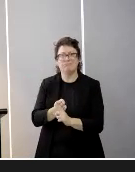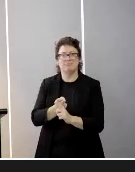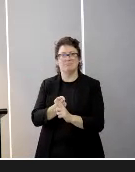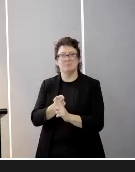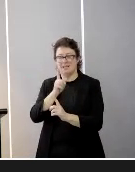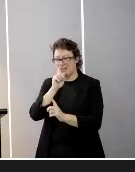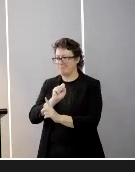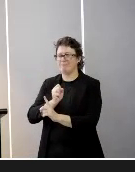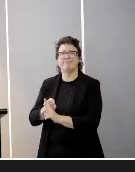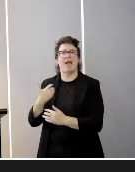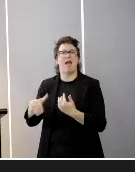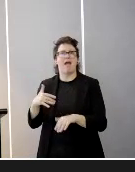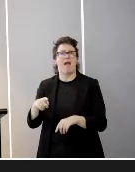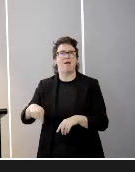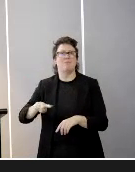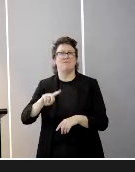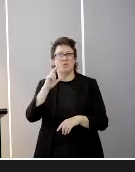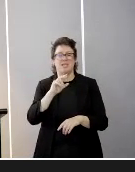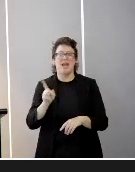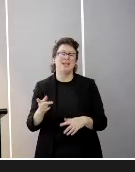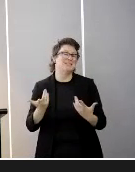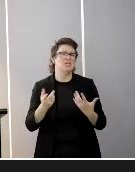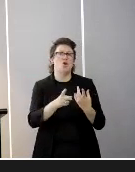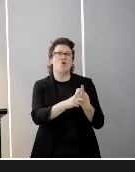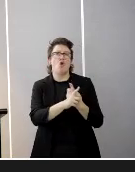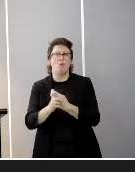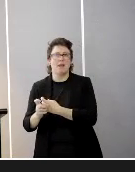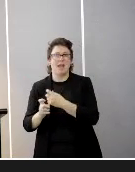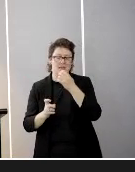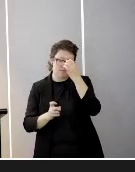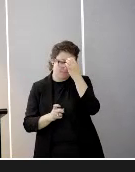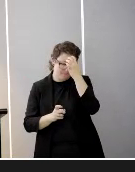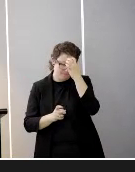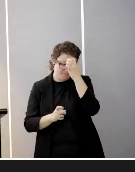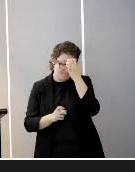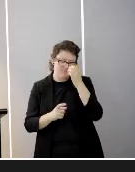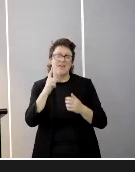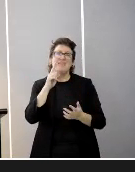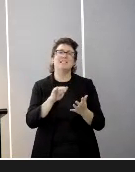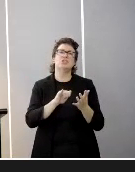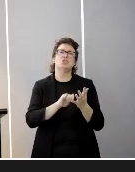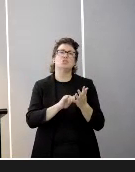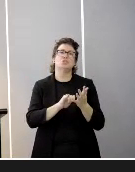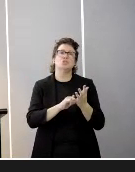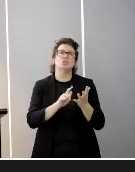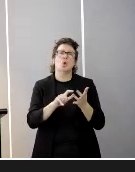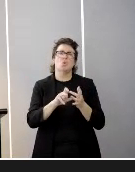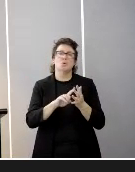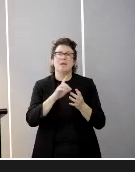that's also very complicated. I think my understanding is that social media may